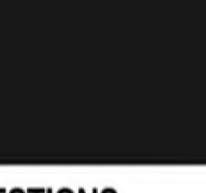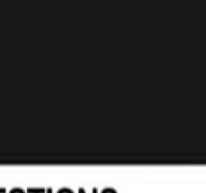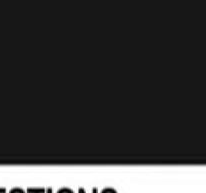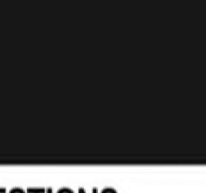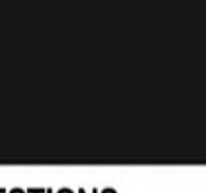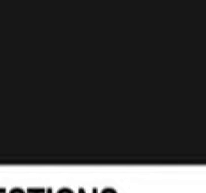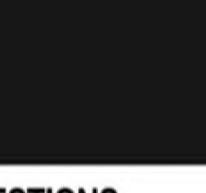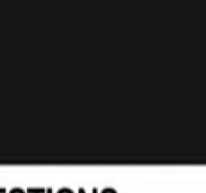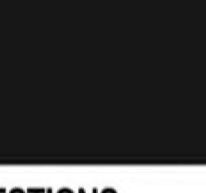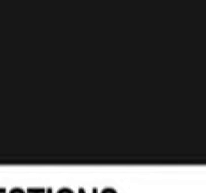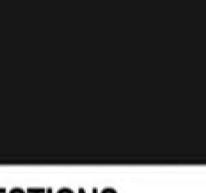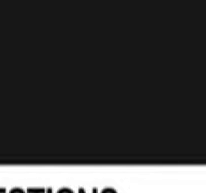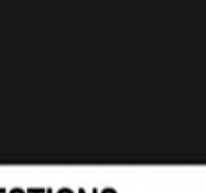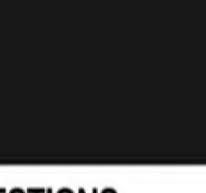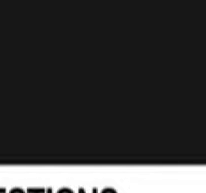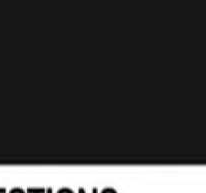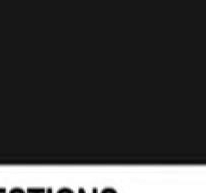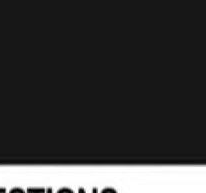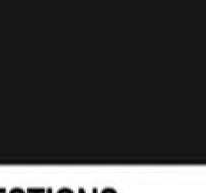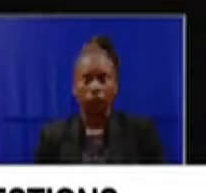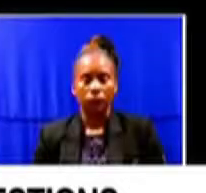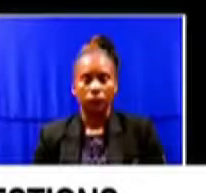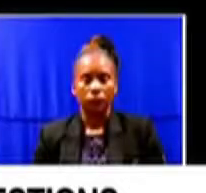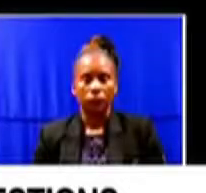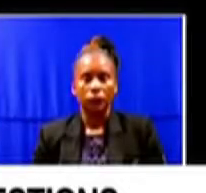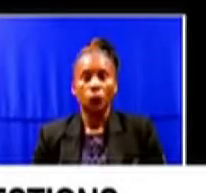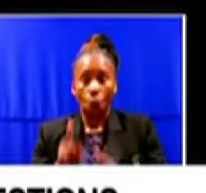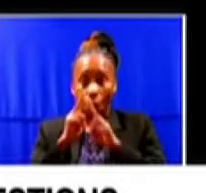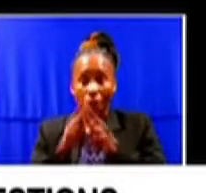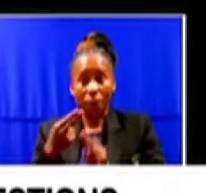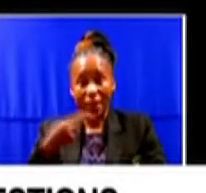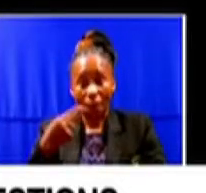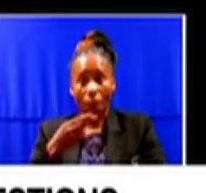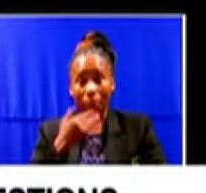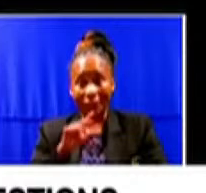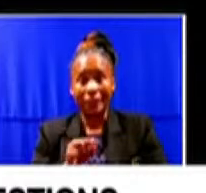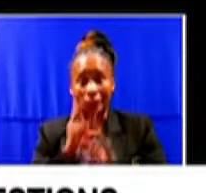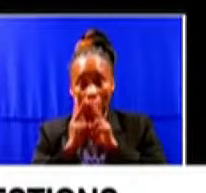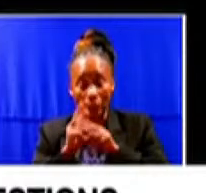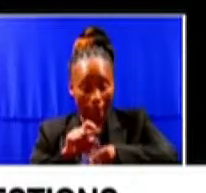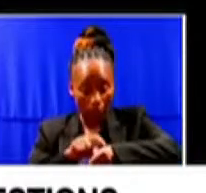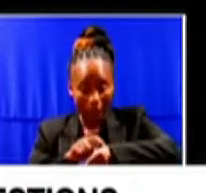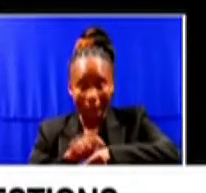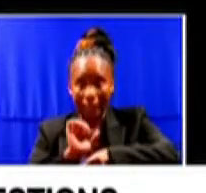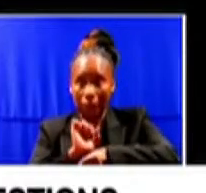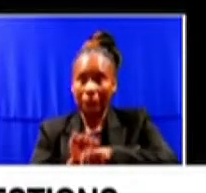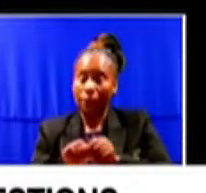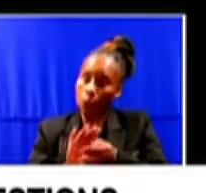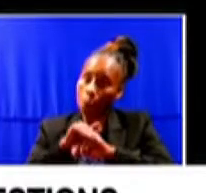baba. Ngiyaxolisa. Ngiyabonga. Thank you. Mr. President.